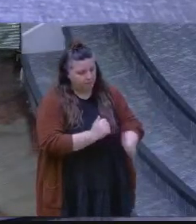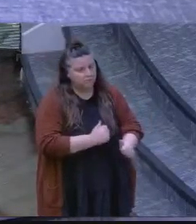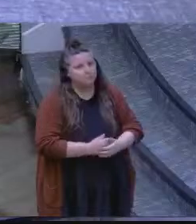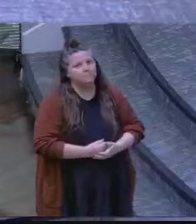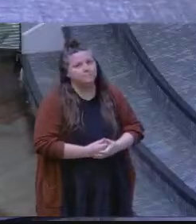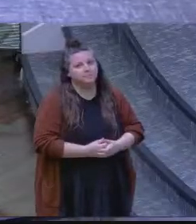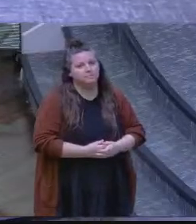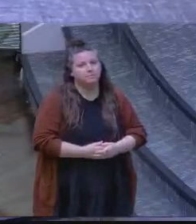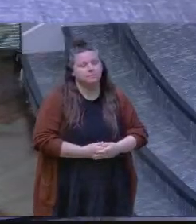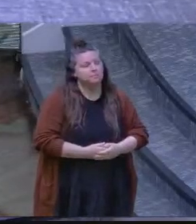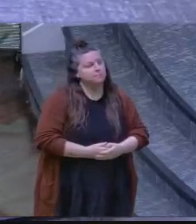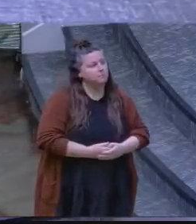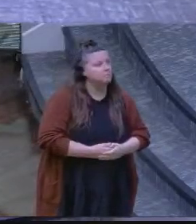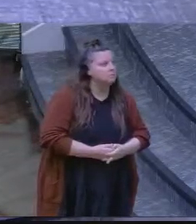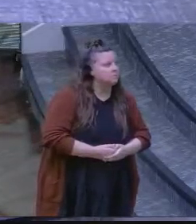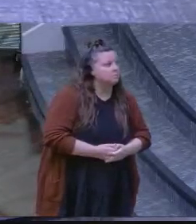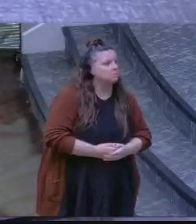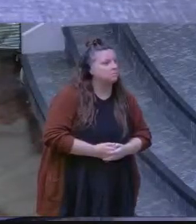passes with